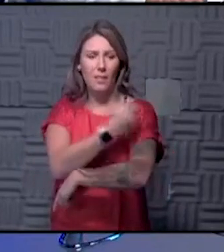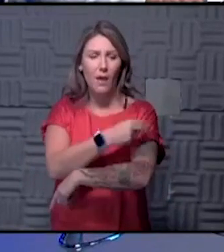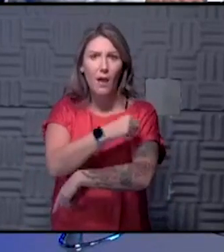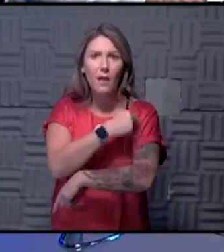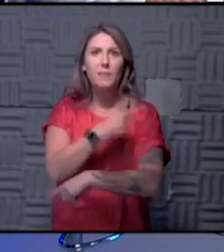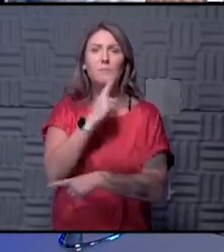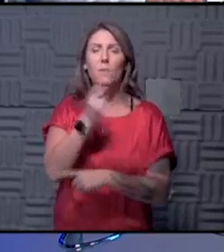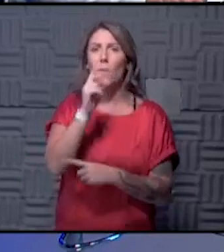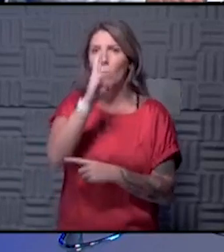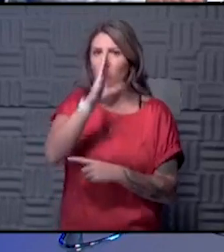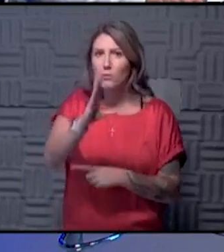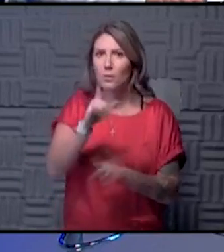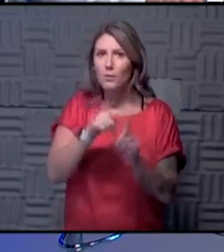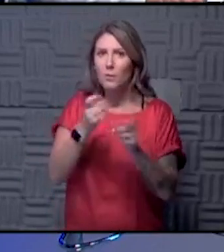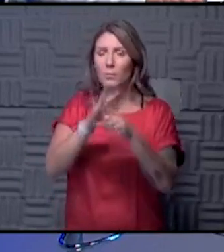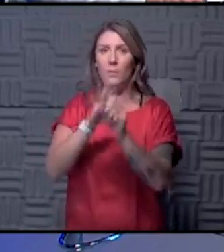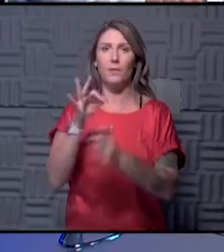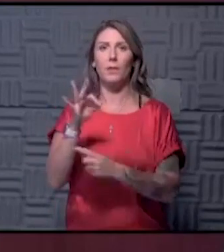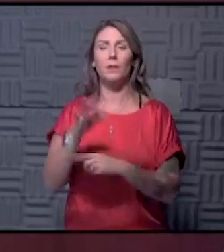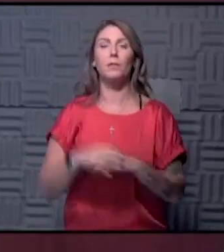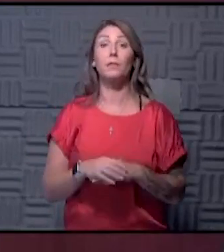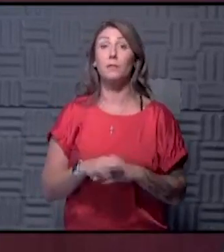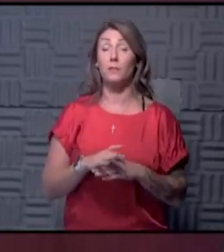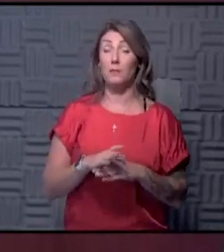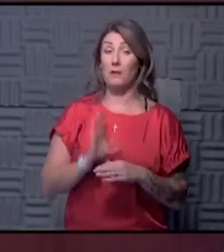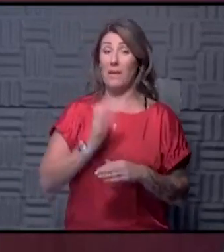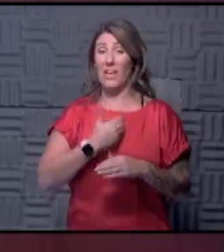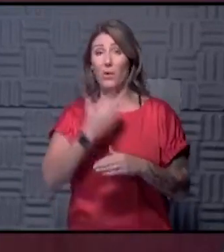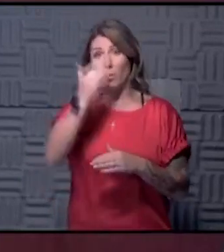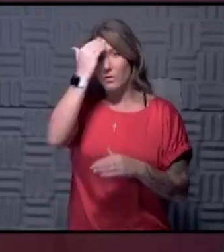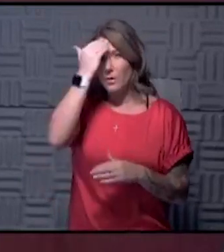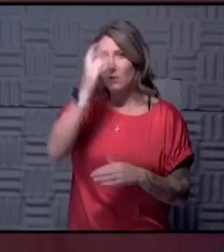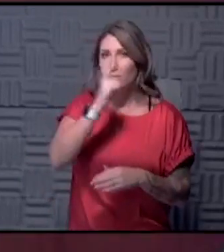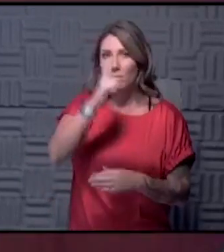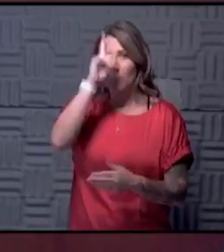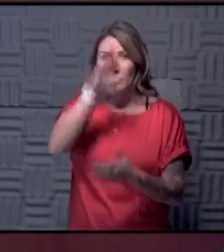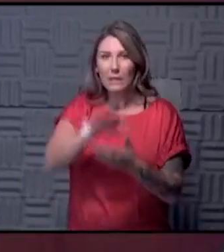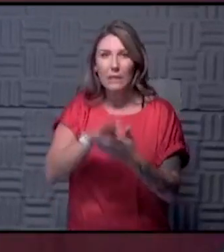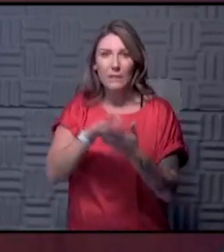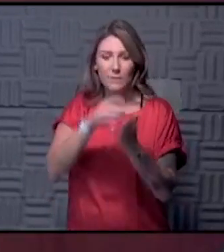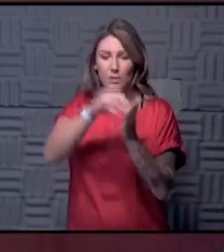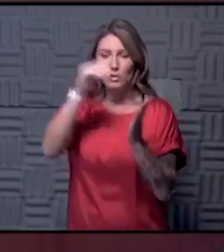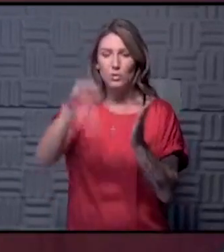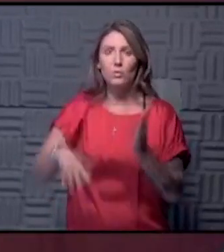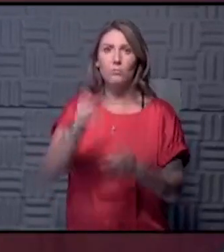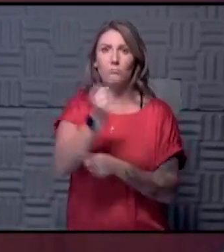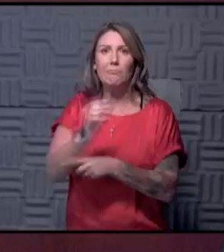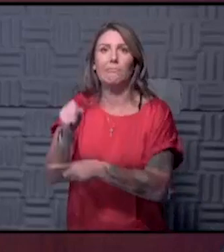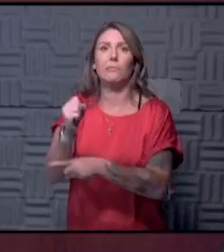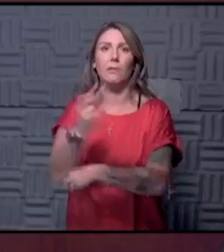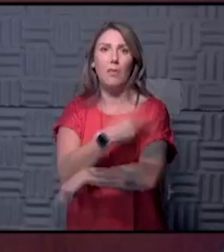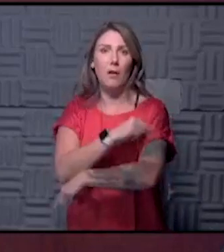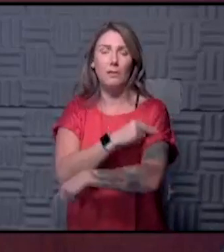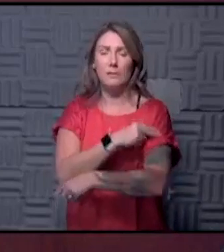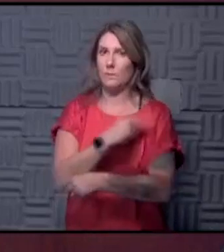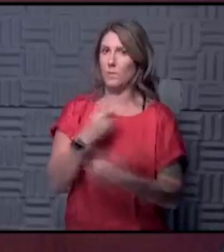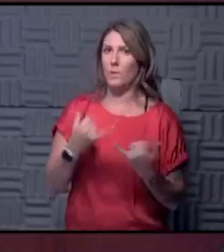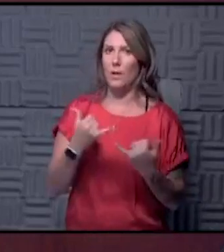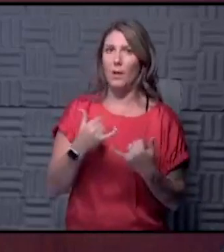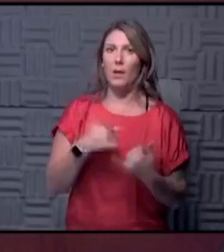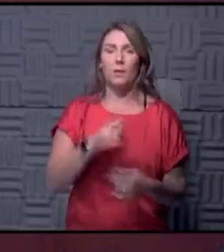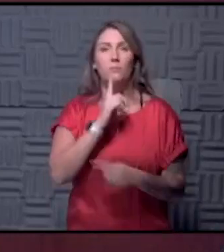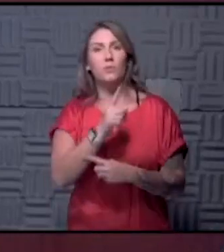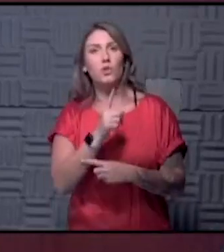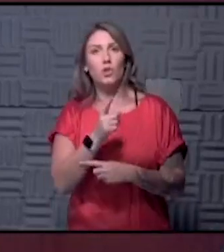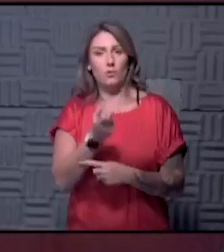from COVID-19? To our knowledge, I don't believe we've had a student hospitalized at this point in time. I'm sure there's some